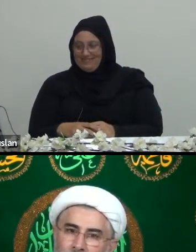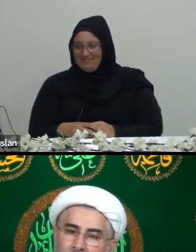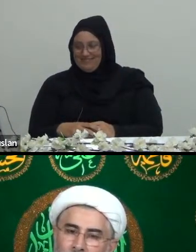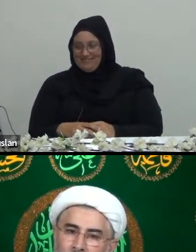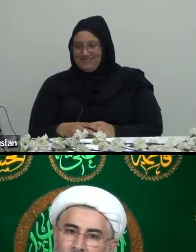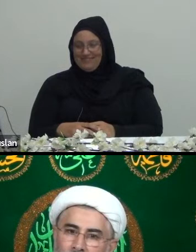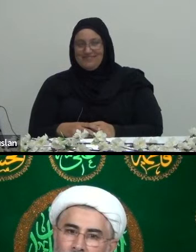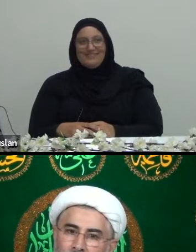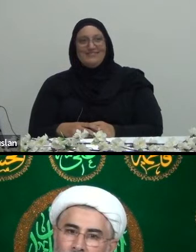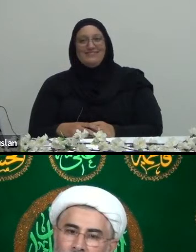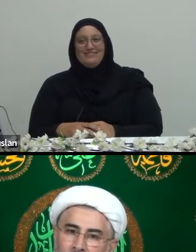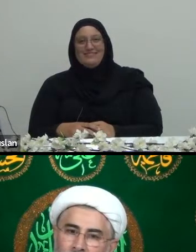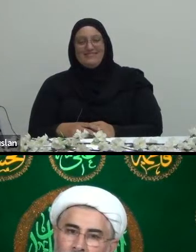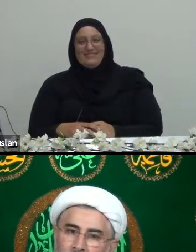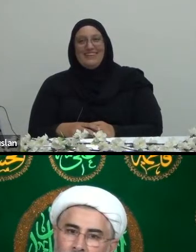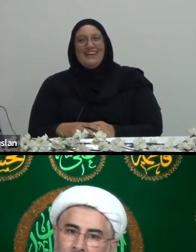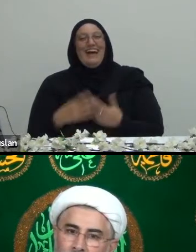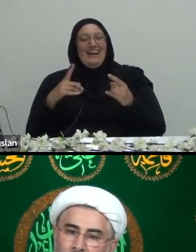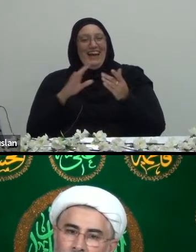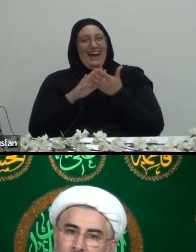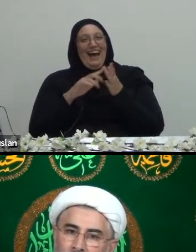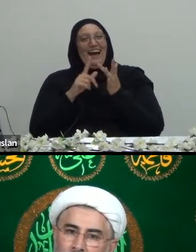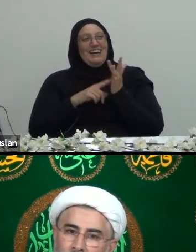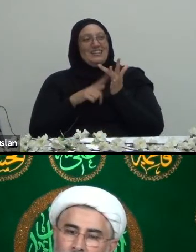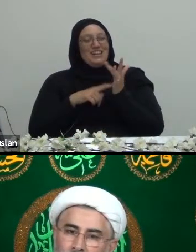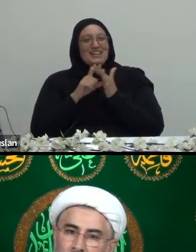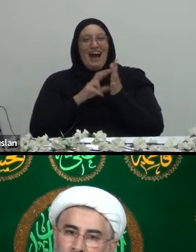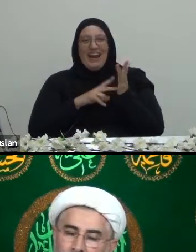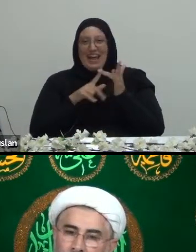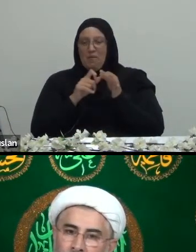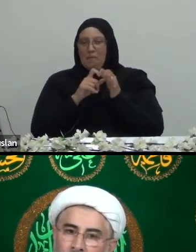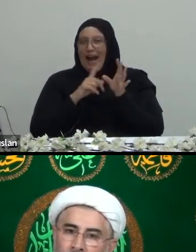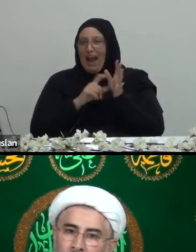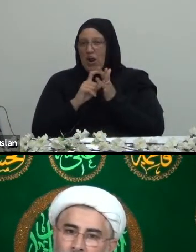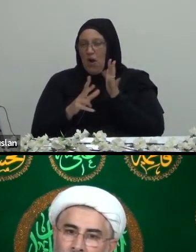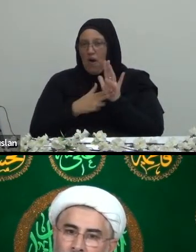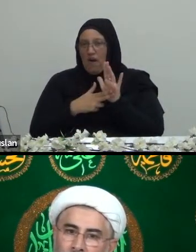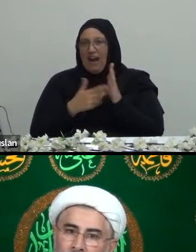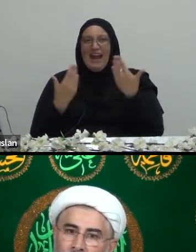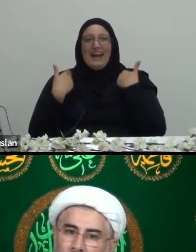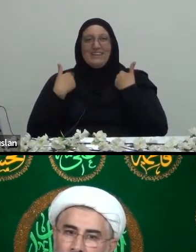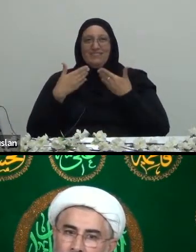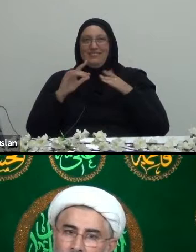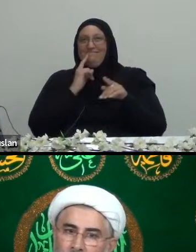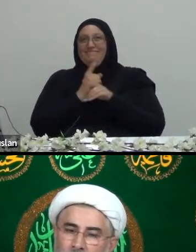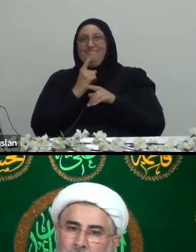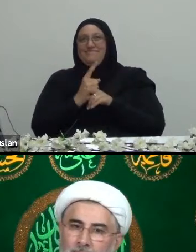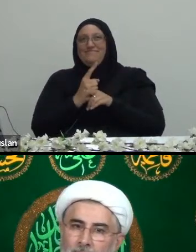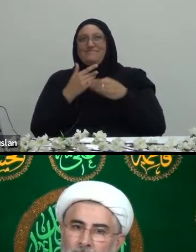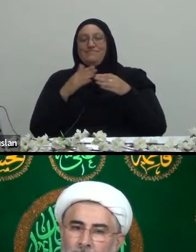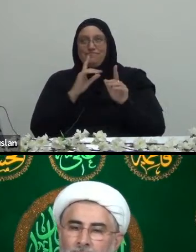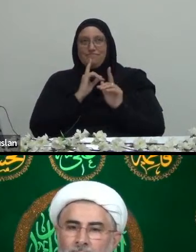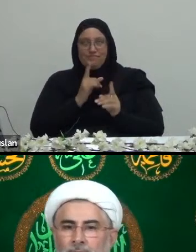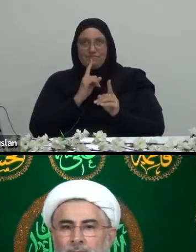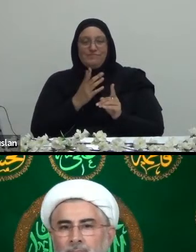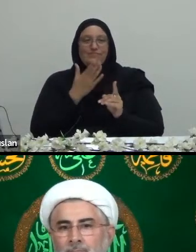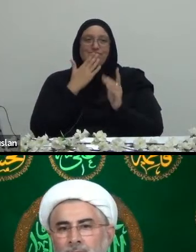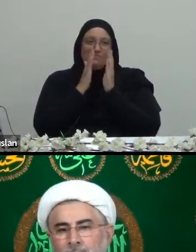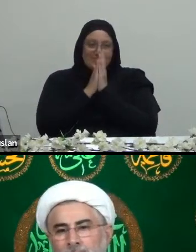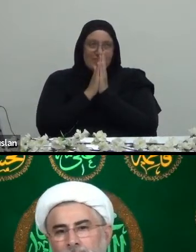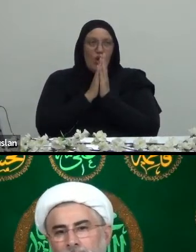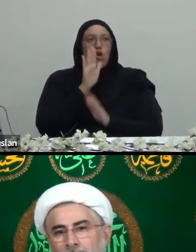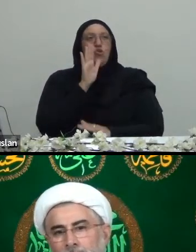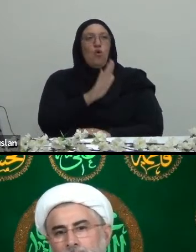have Hajdani Beydoun to give us some financial and accounting advice, again, general in nature, and we urge you to seek your own